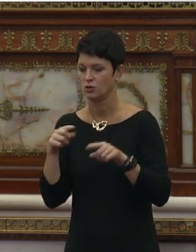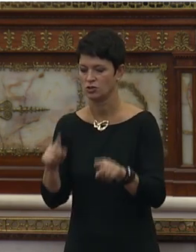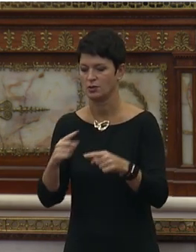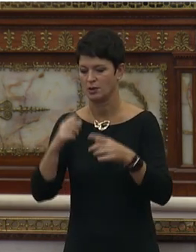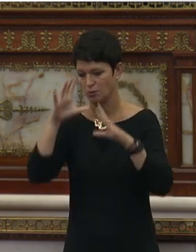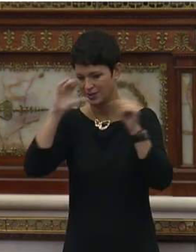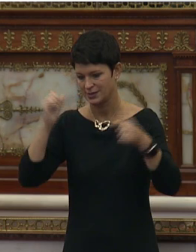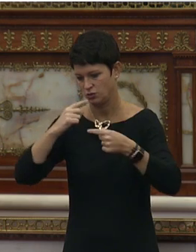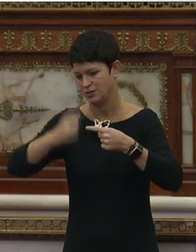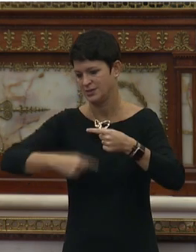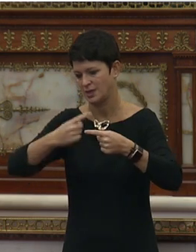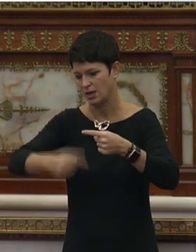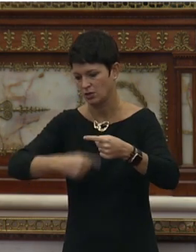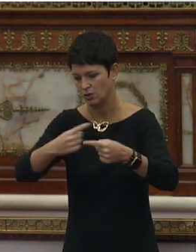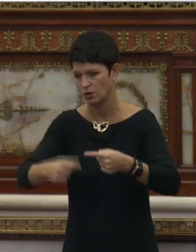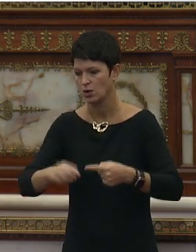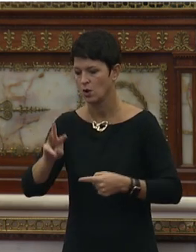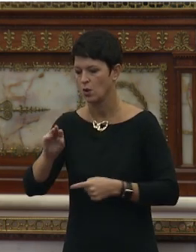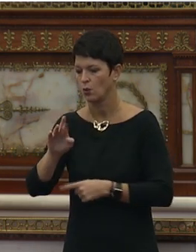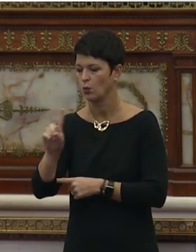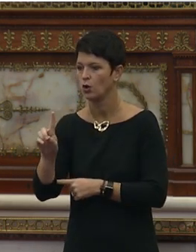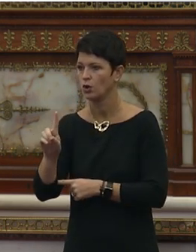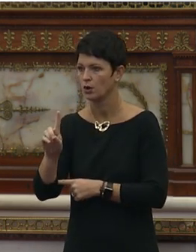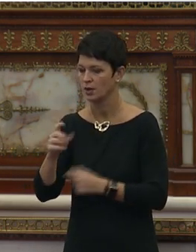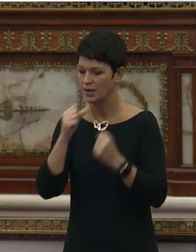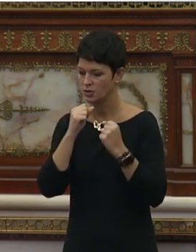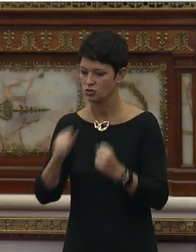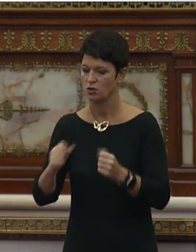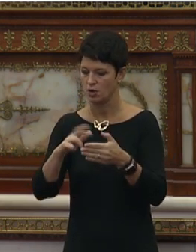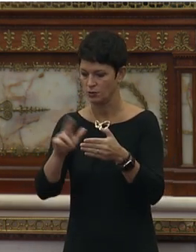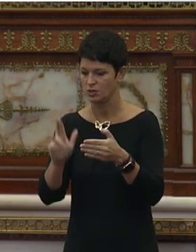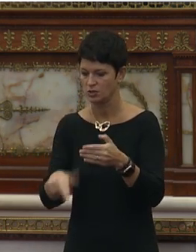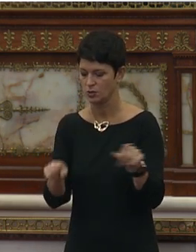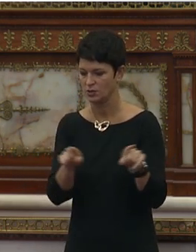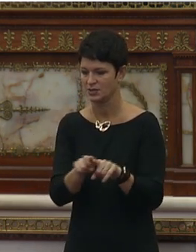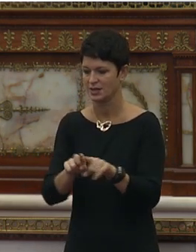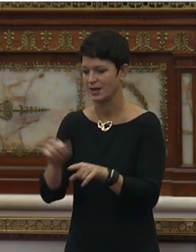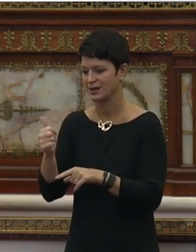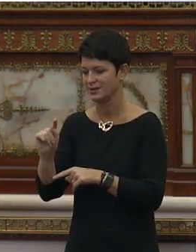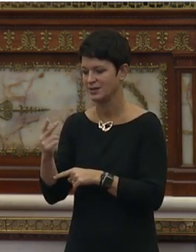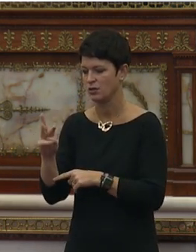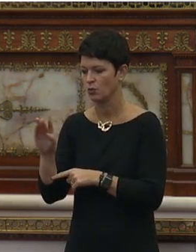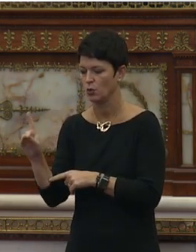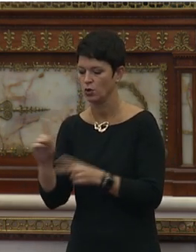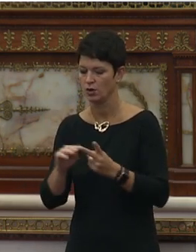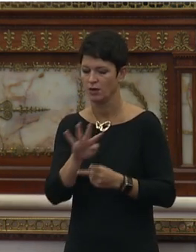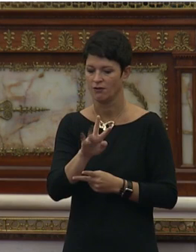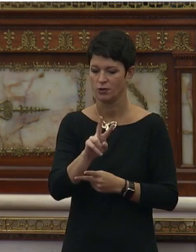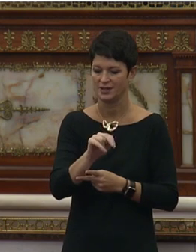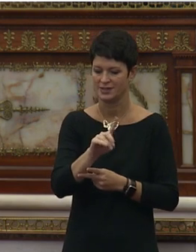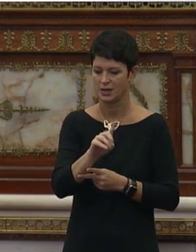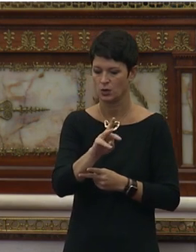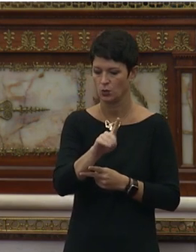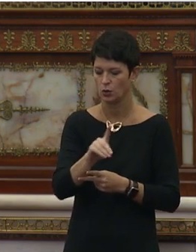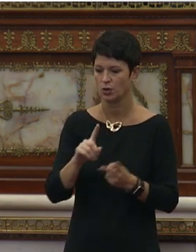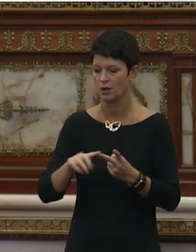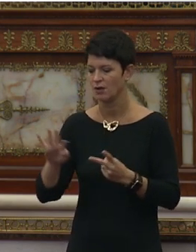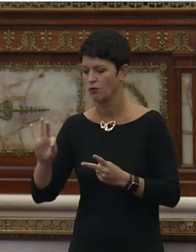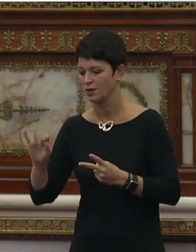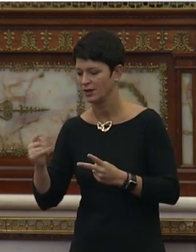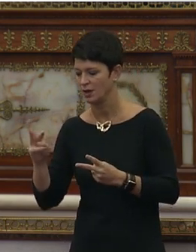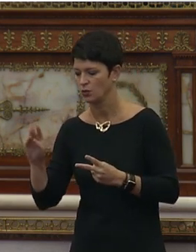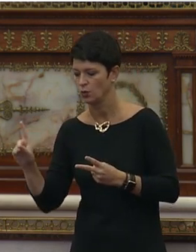cycle. Wards that have had historically strong turnout, like the 10th Ward or the 42nd Ward, the